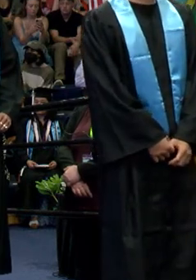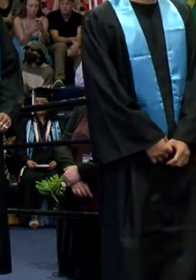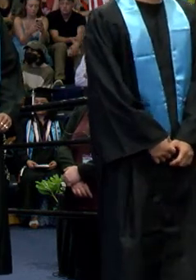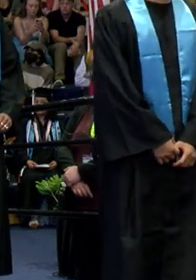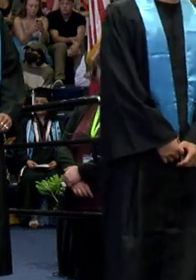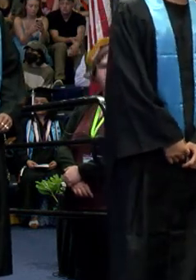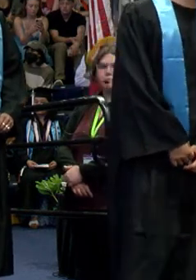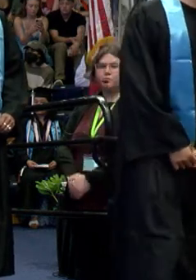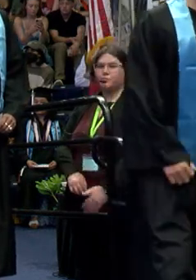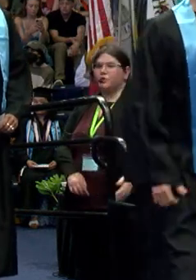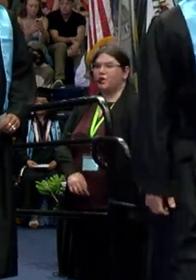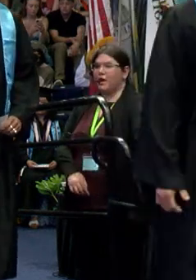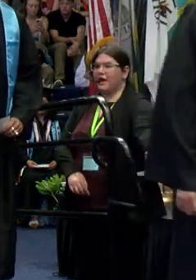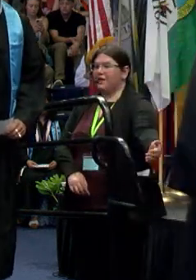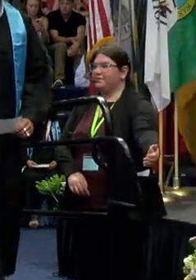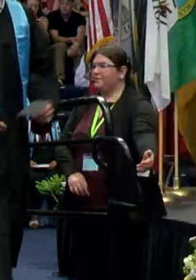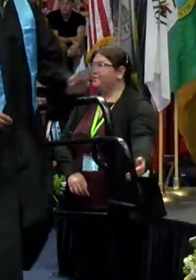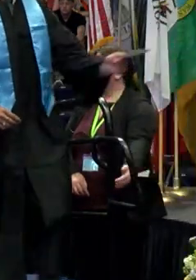Jung Yong Kim.